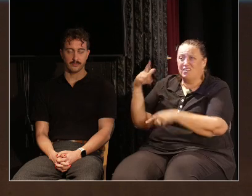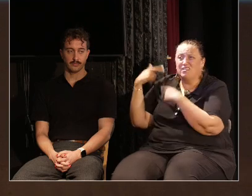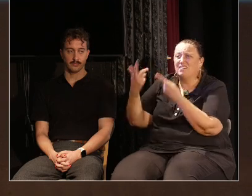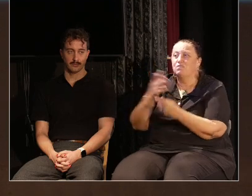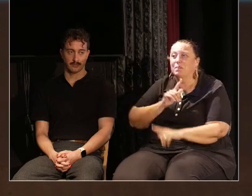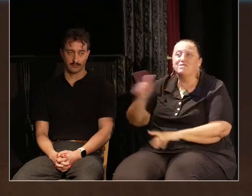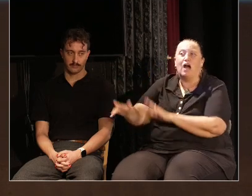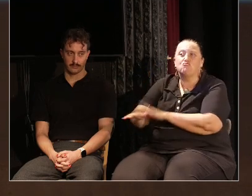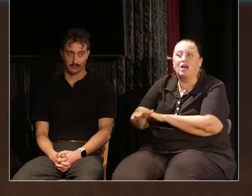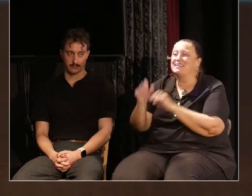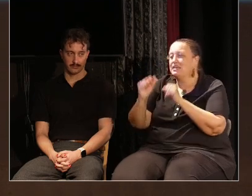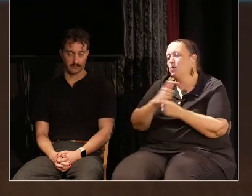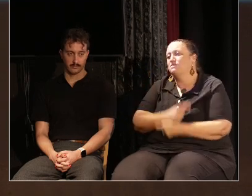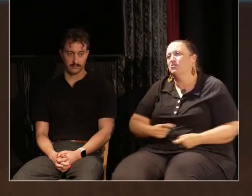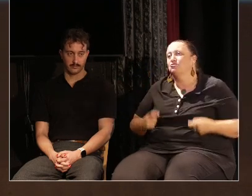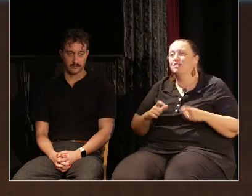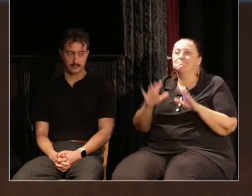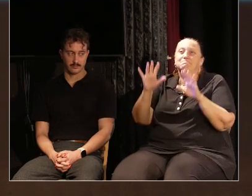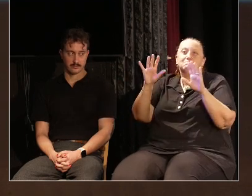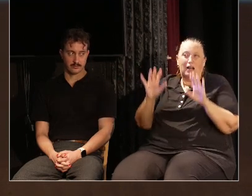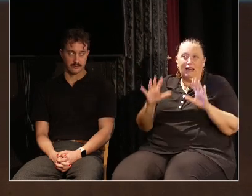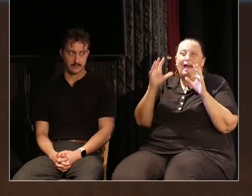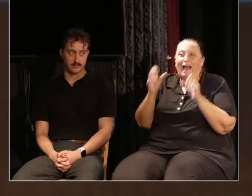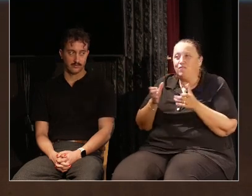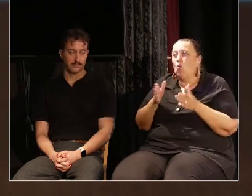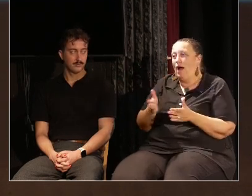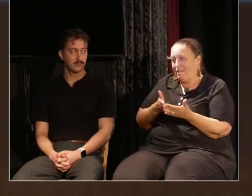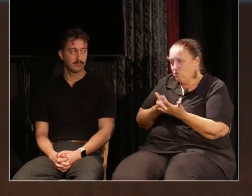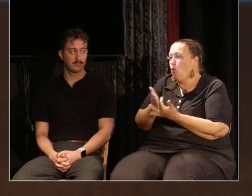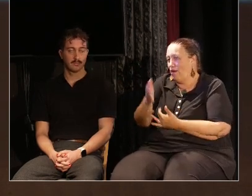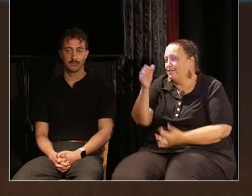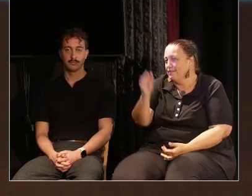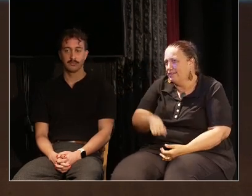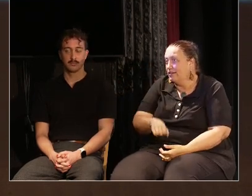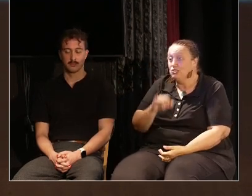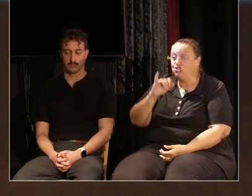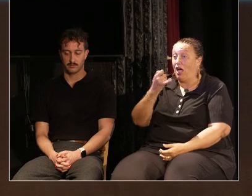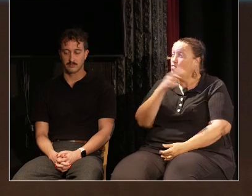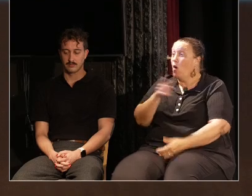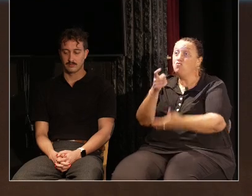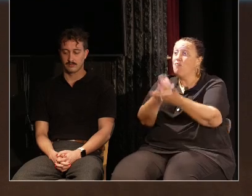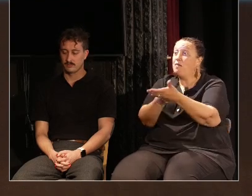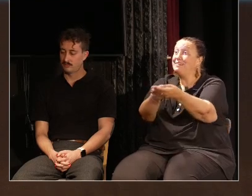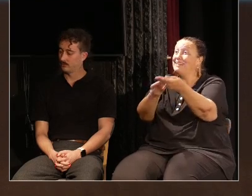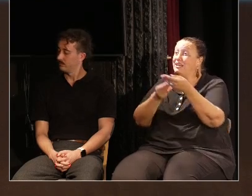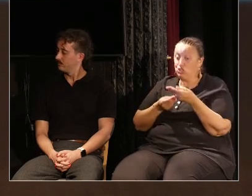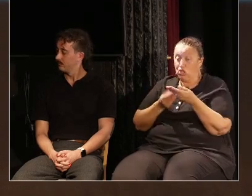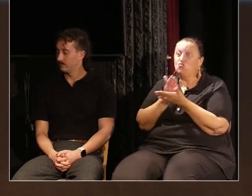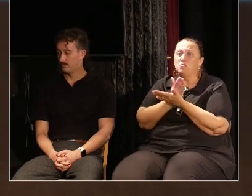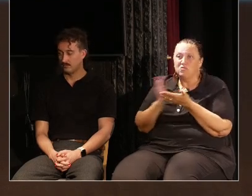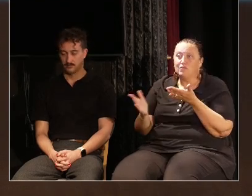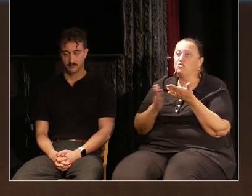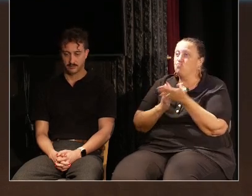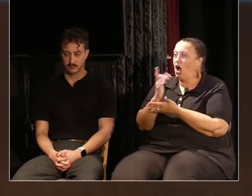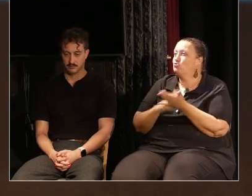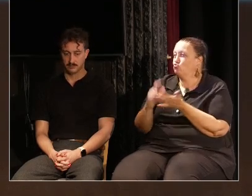And so, yes, it's extremely frustrating. But yeah, there are paths forward, literally just implementing those recommendations, which are removing that right to